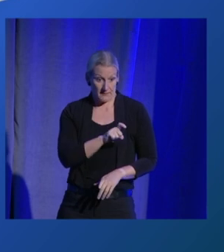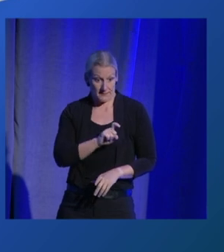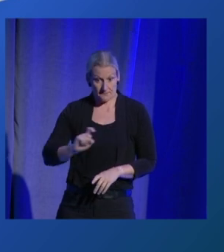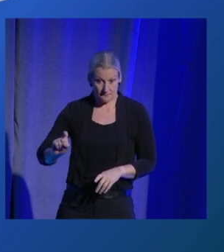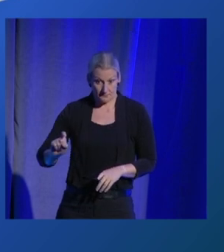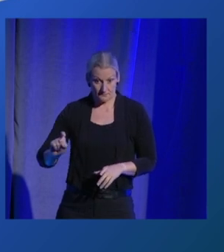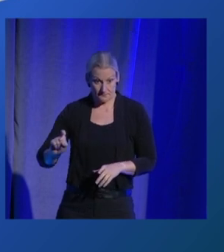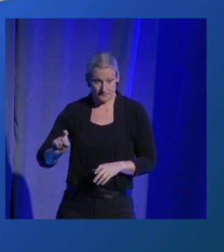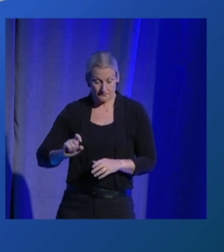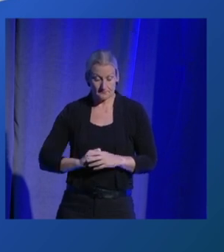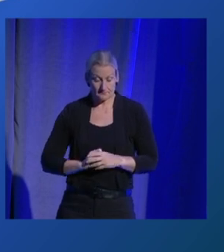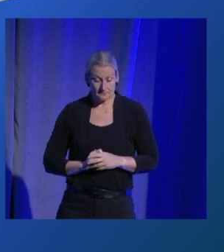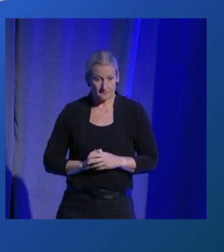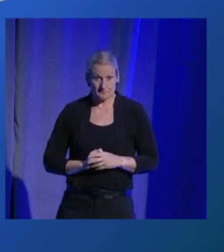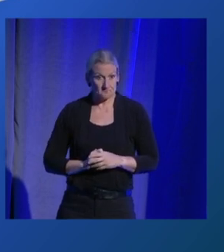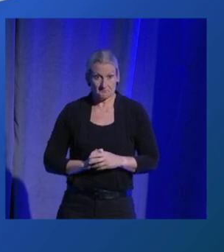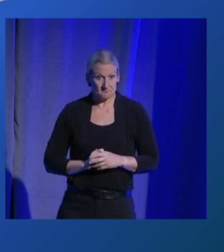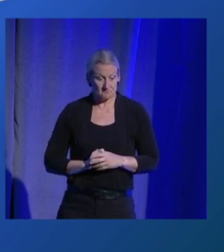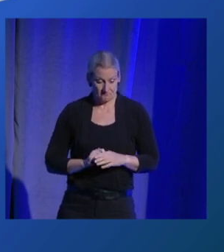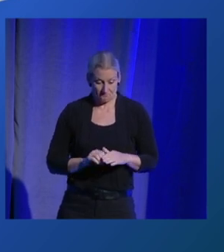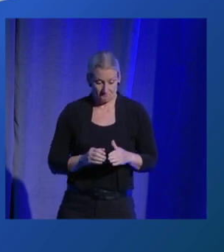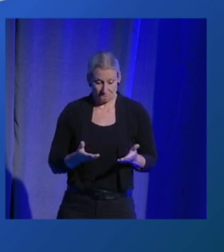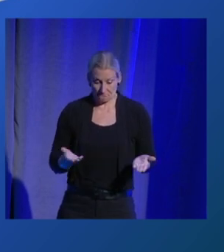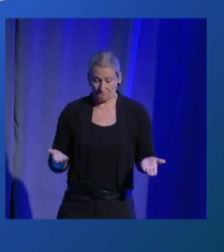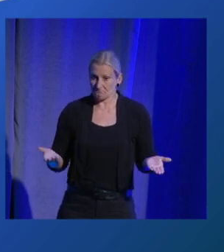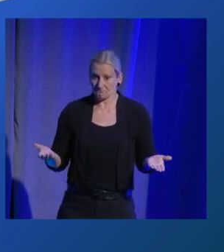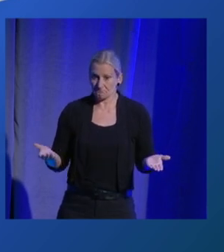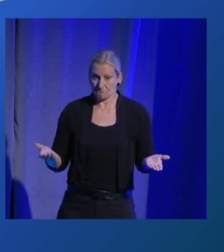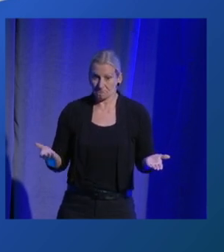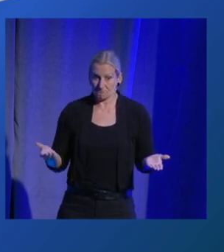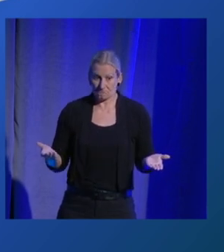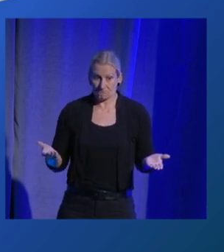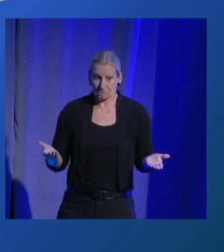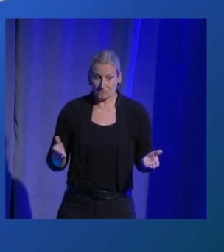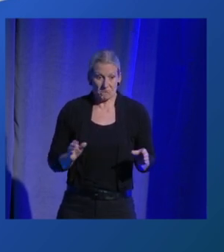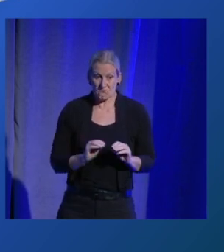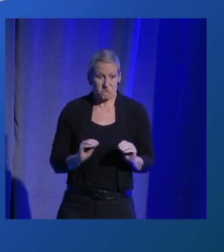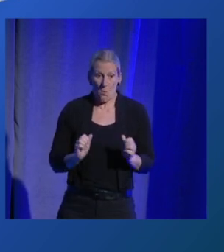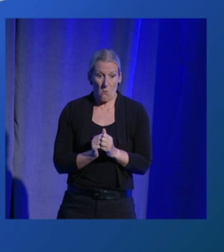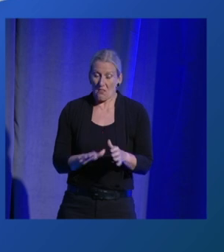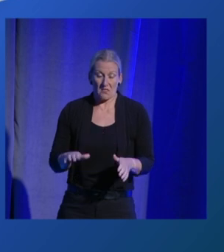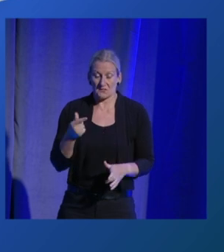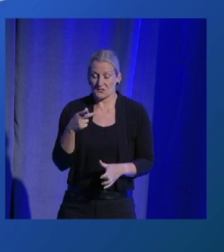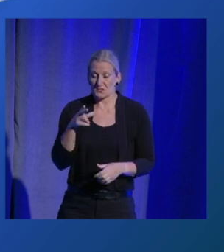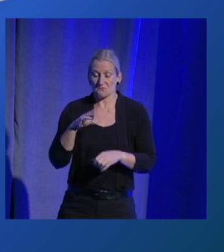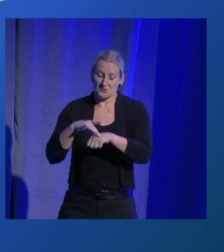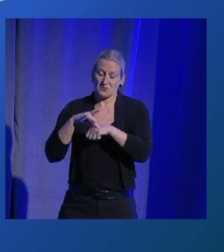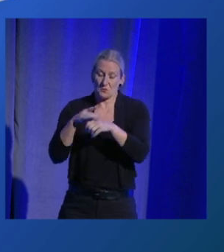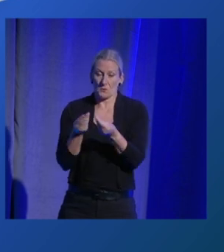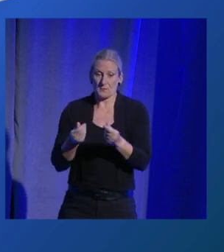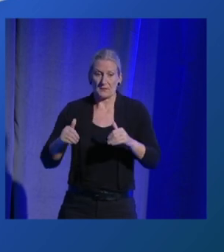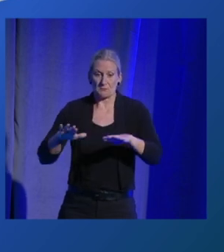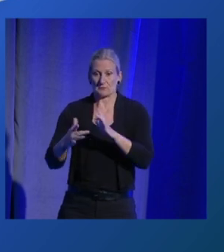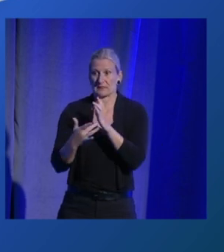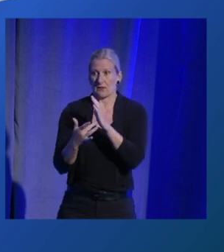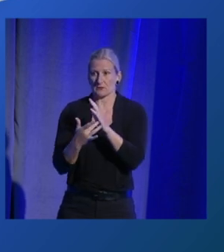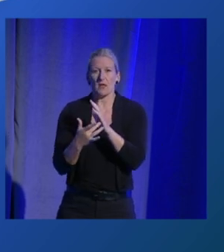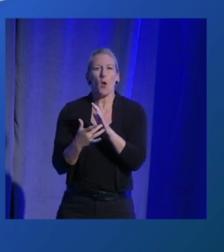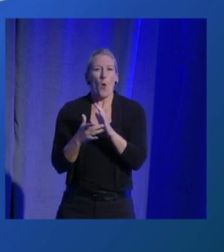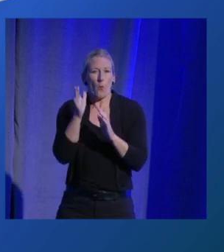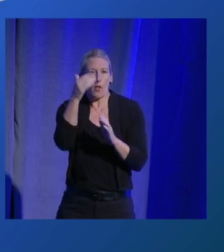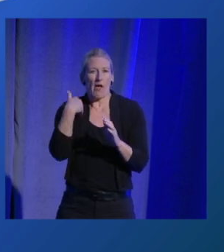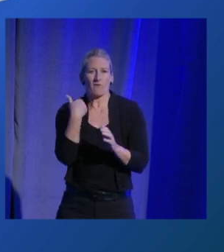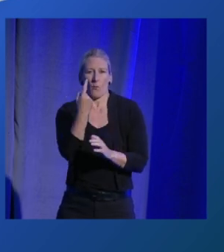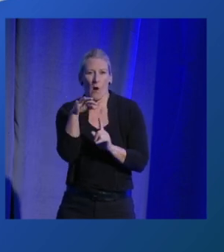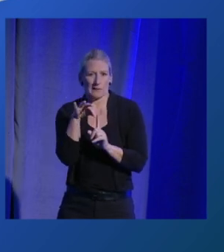very much at all with geospatial technology I'd say there's one exception that's going to change that um I am